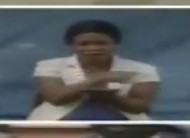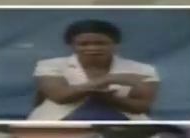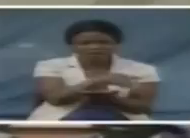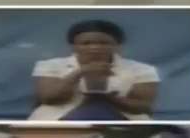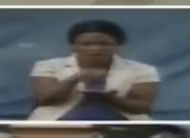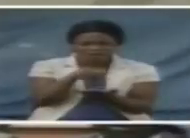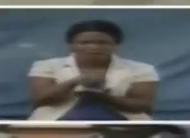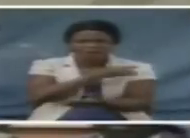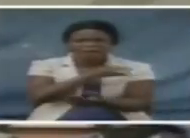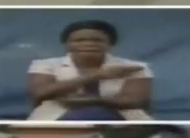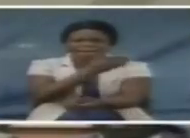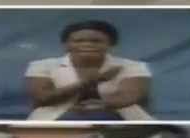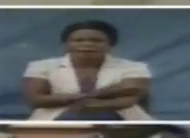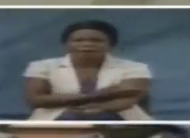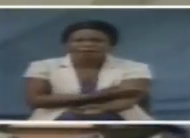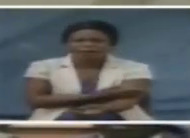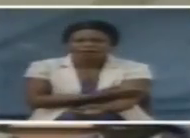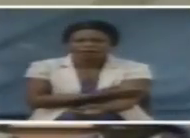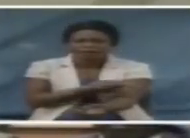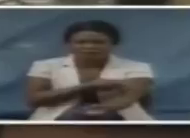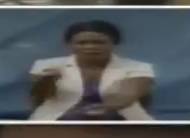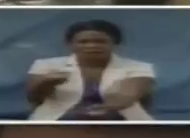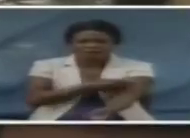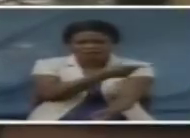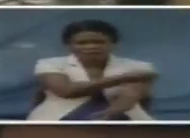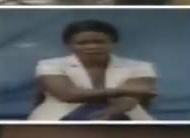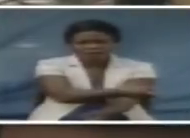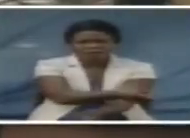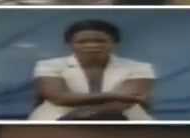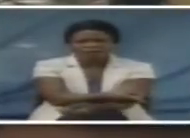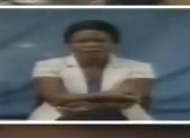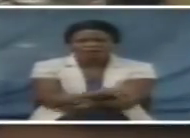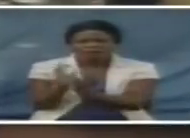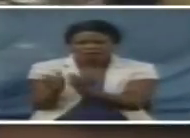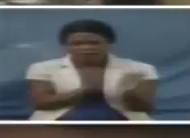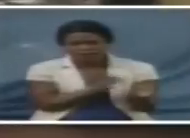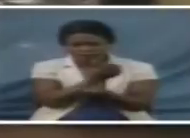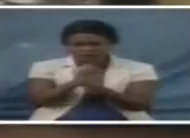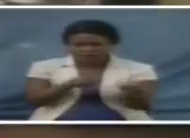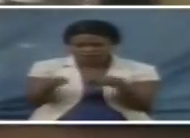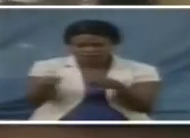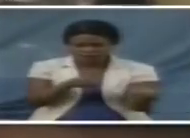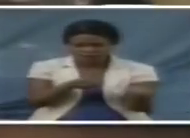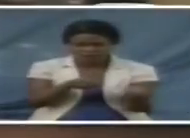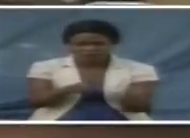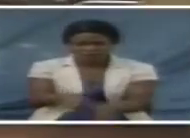Sir, centralization of power, particularly in respect to resource